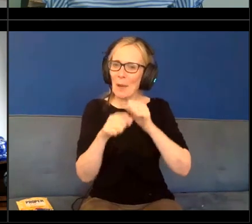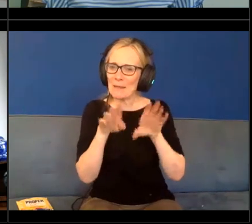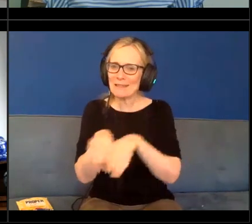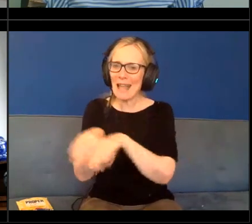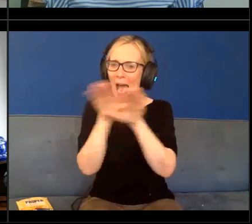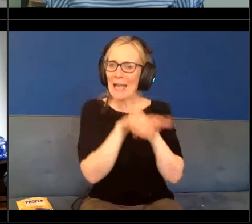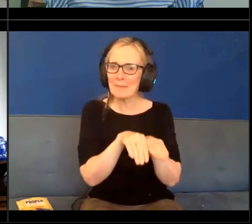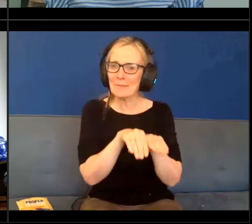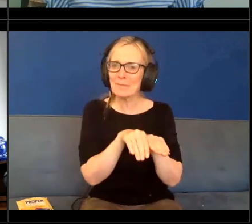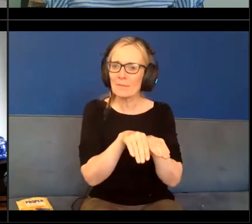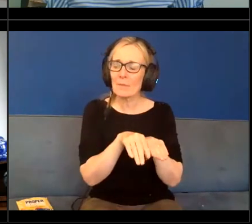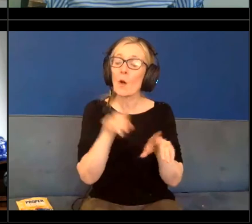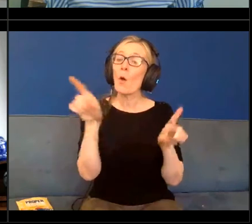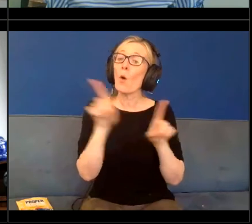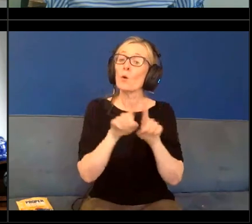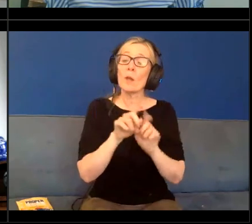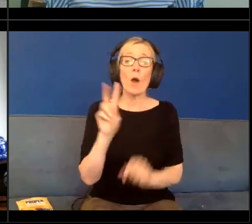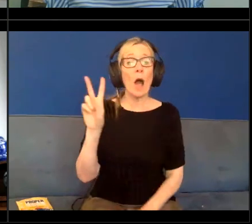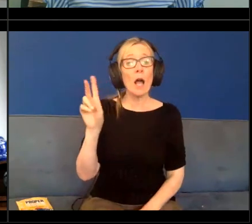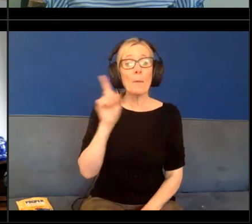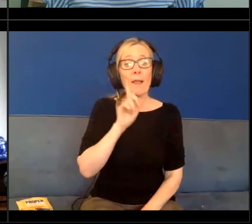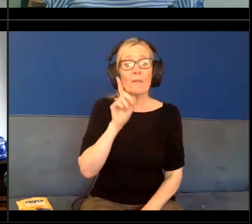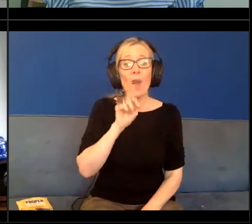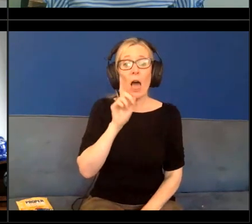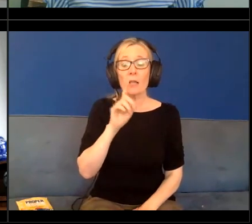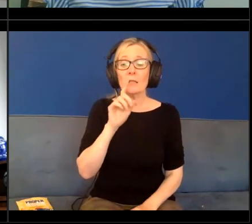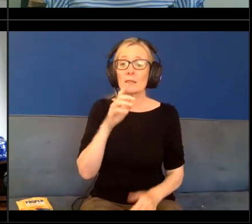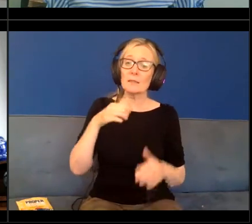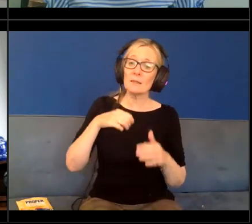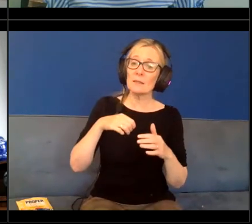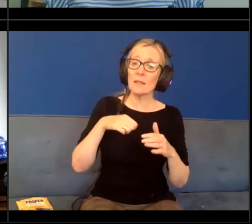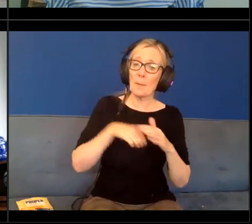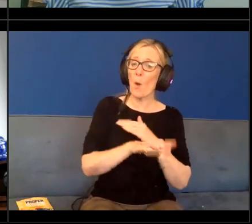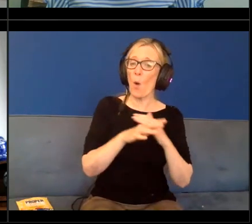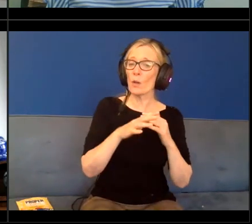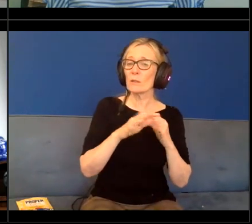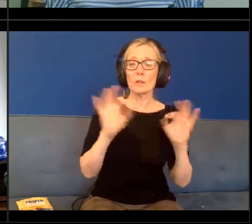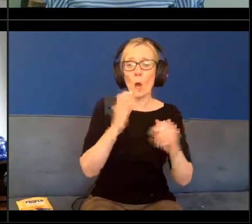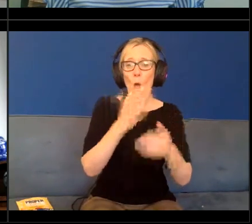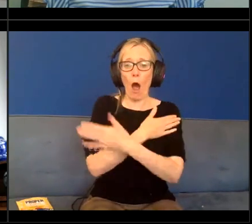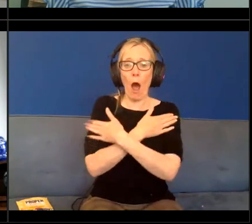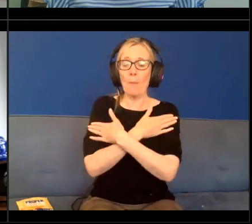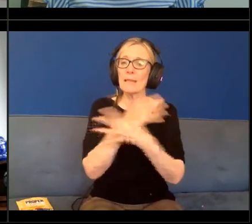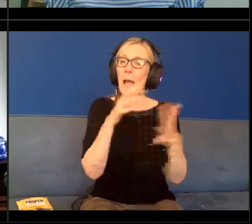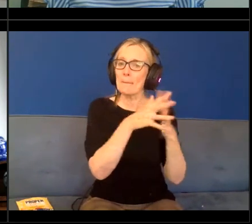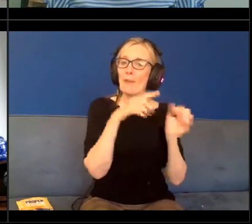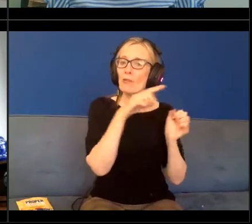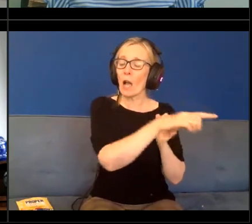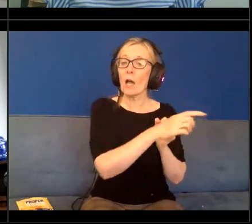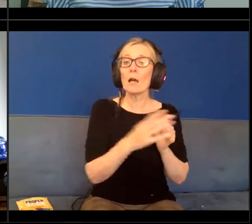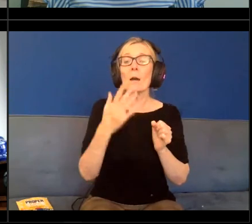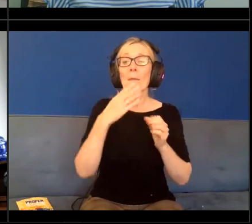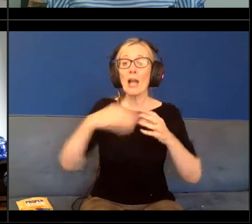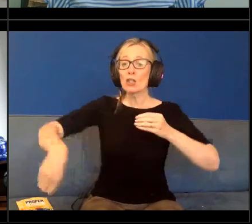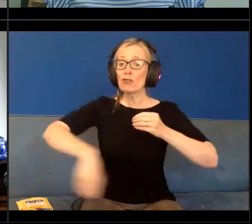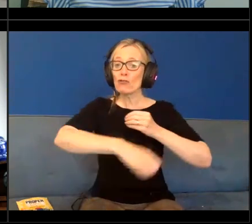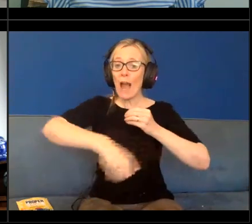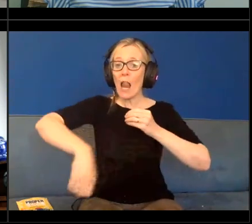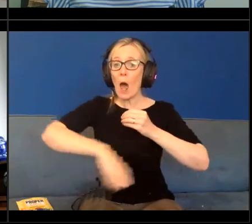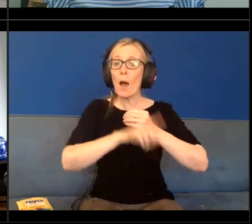in the States who have no arms. They were born without their arms at all, and play the cello with their feet, and they play